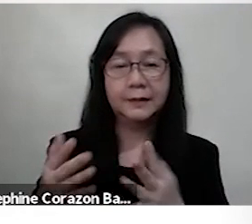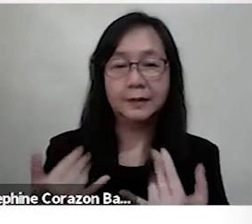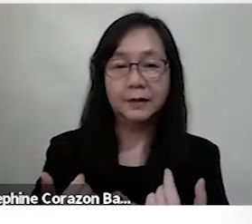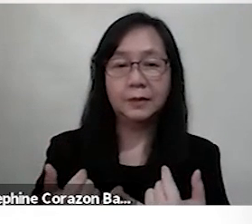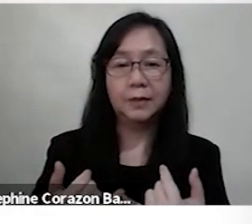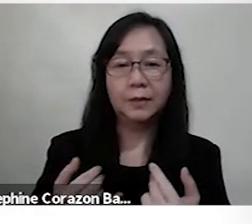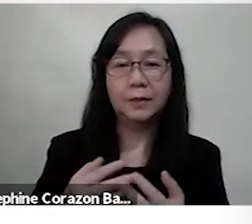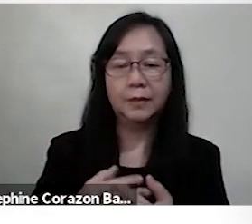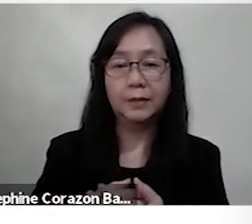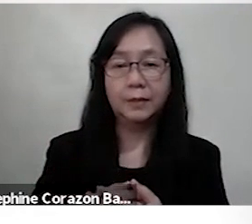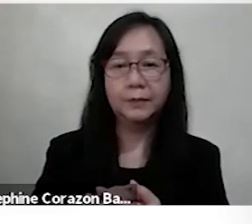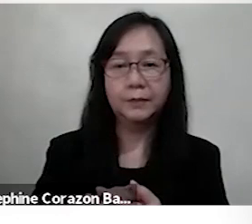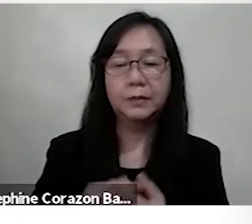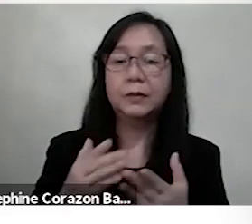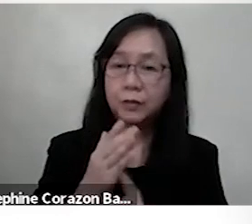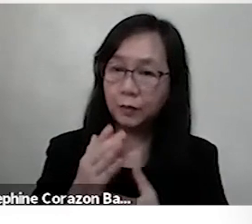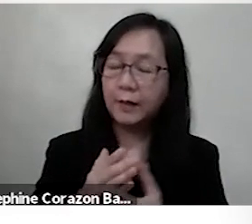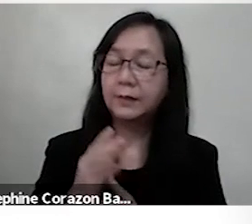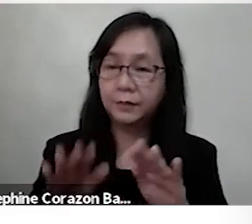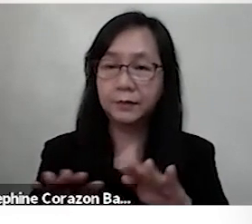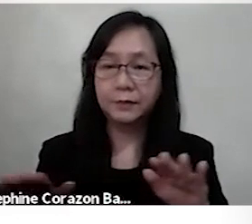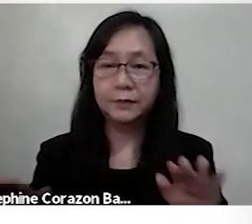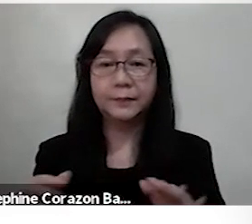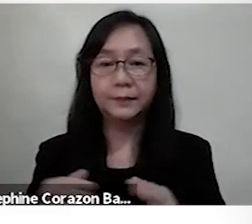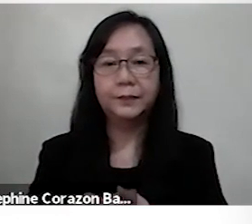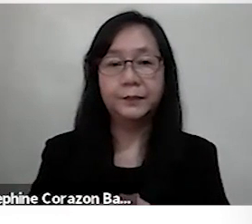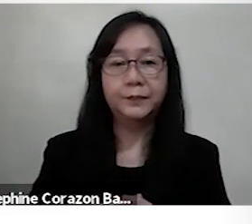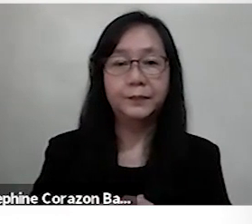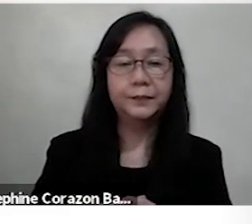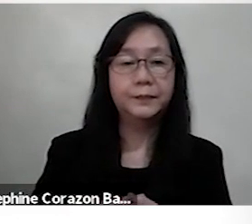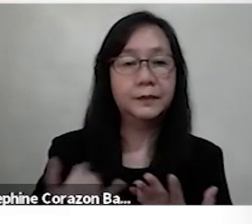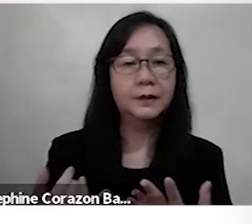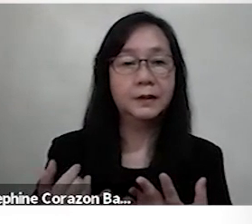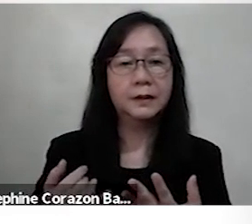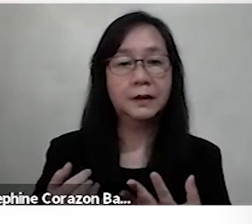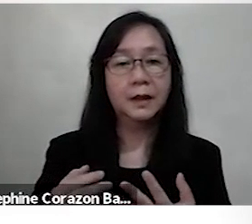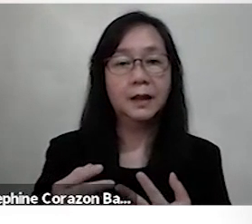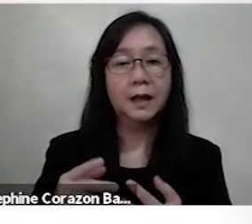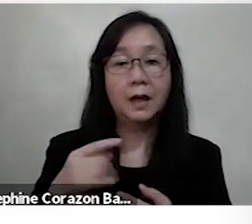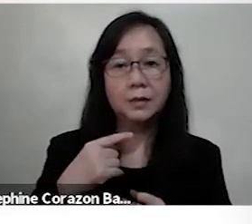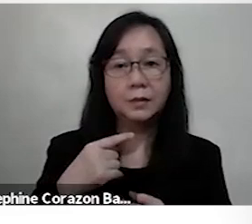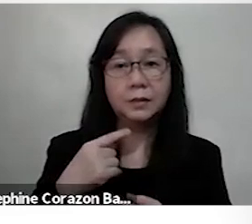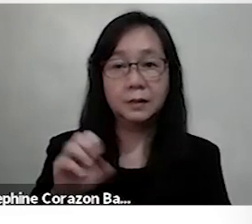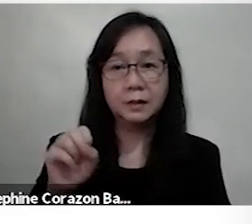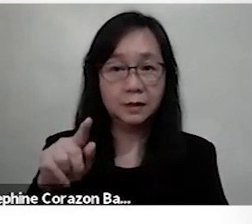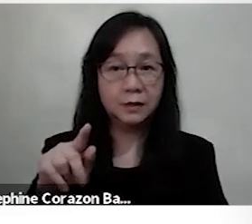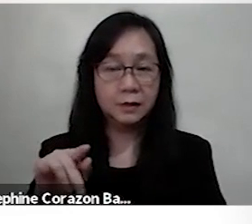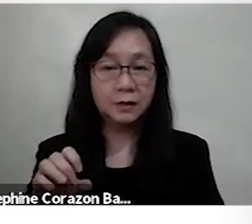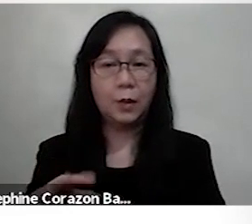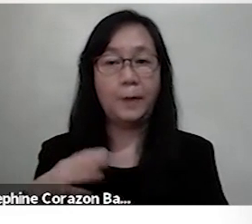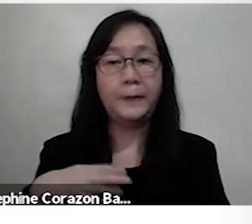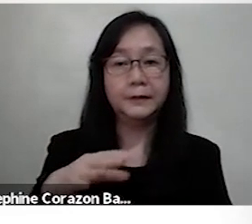to the state party. At the same time, CRC Cambodia also has shared this issue to the member and